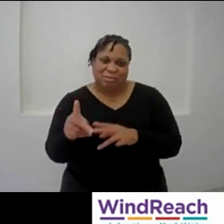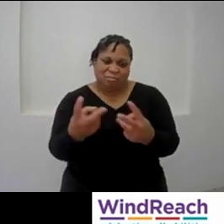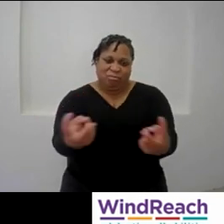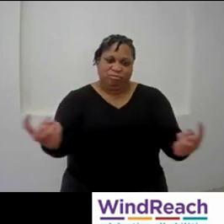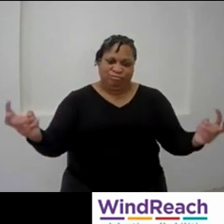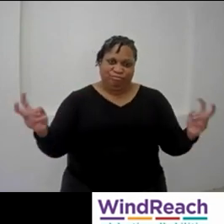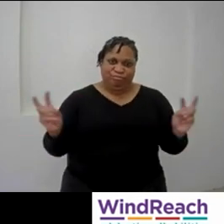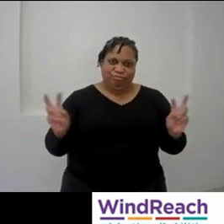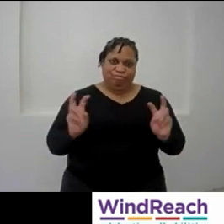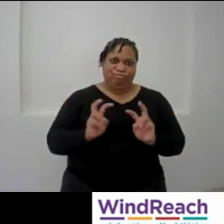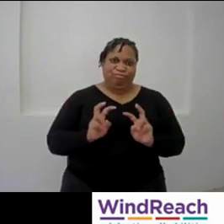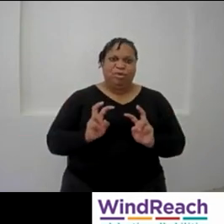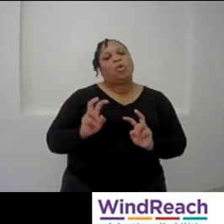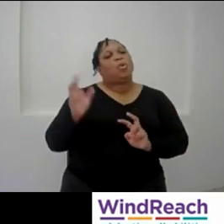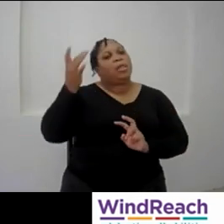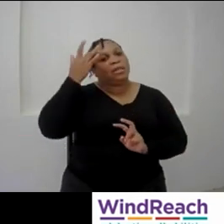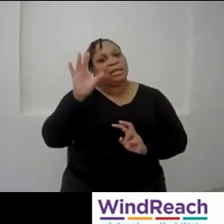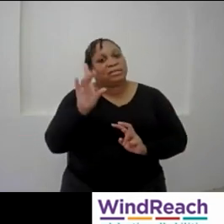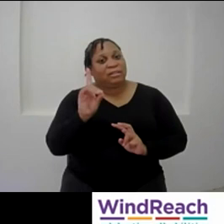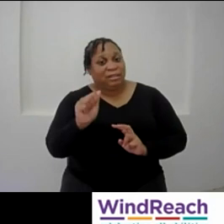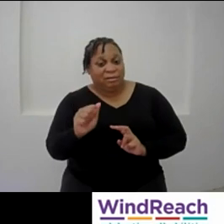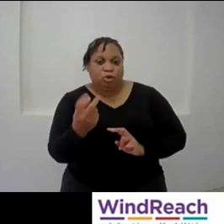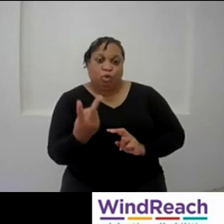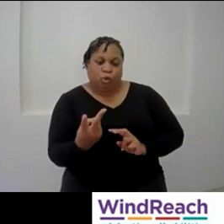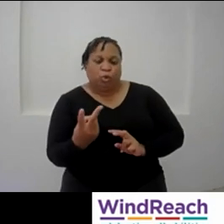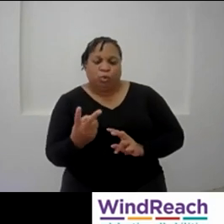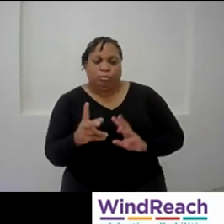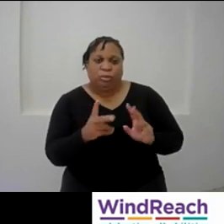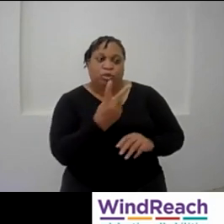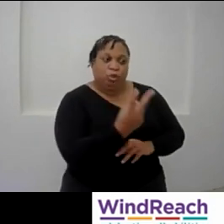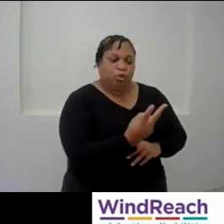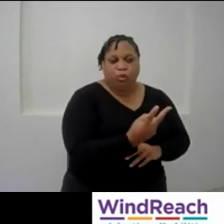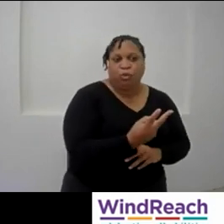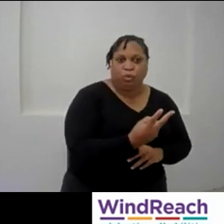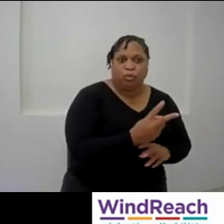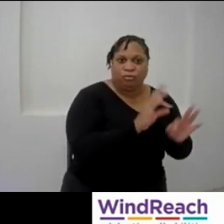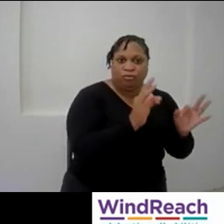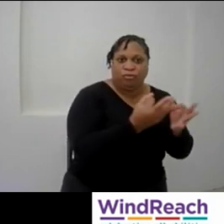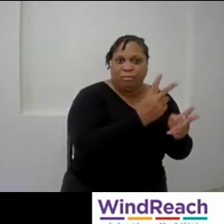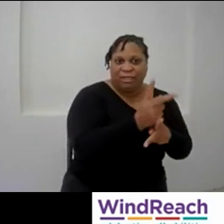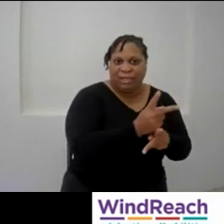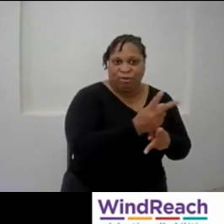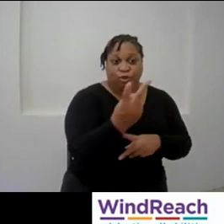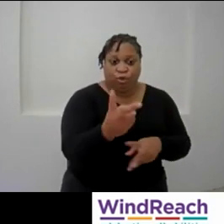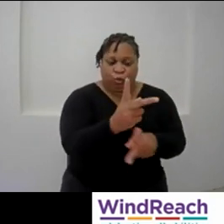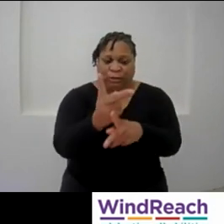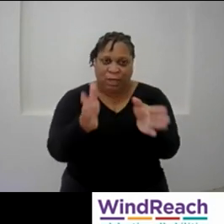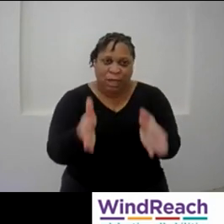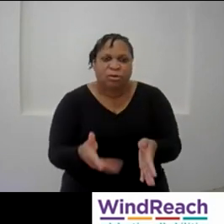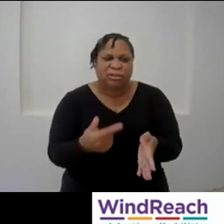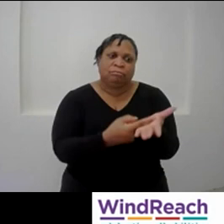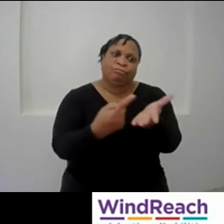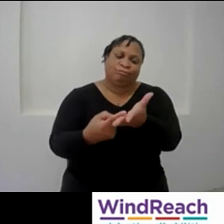intellectual disabilities on that table, two carers, two family carers. And we would be discussing what is going to